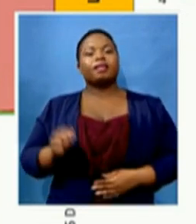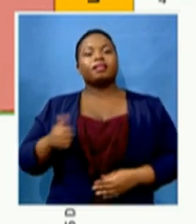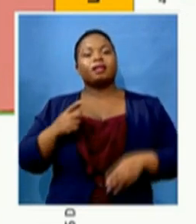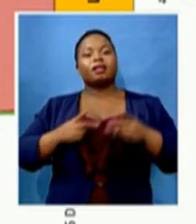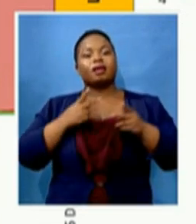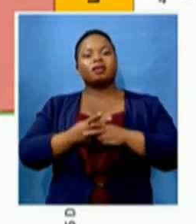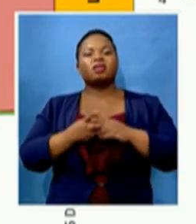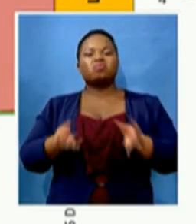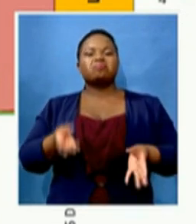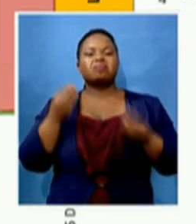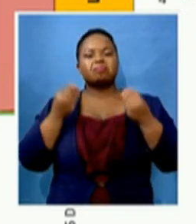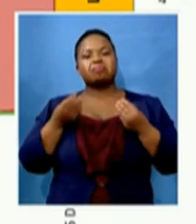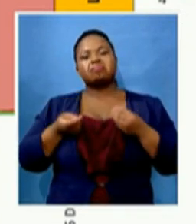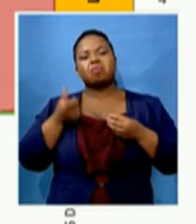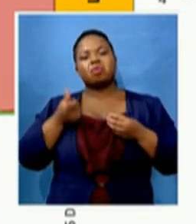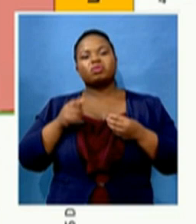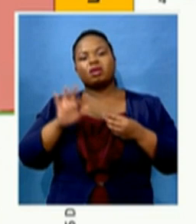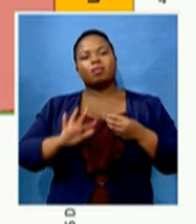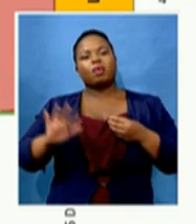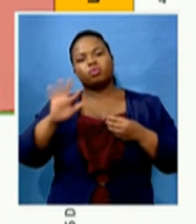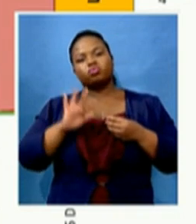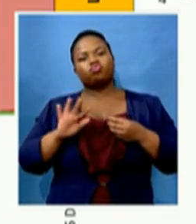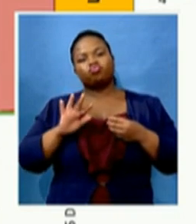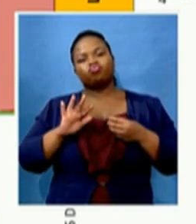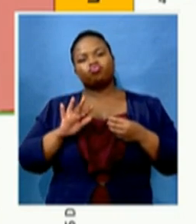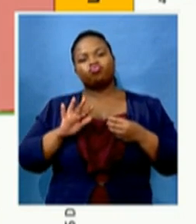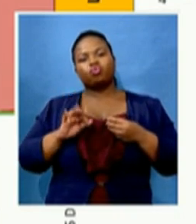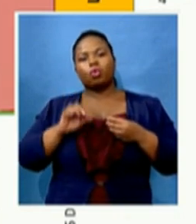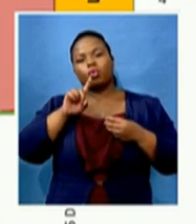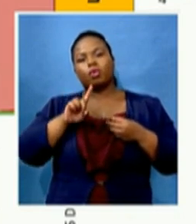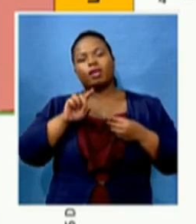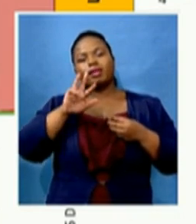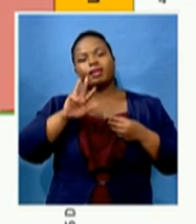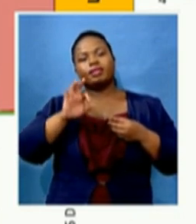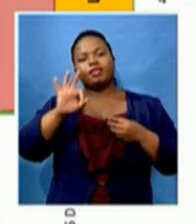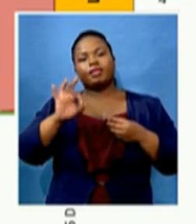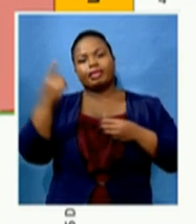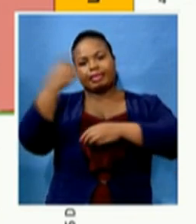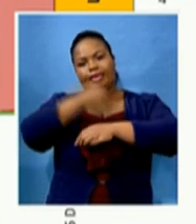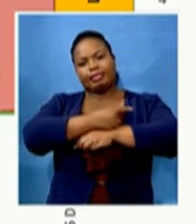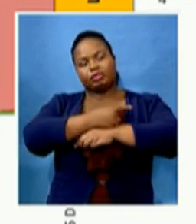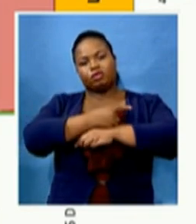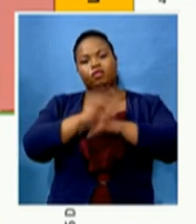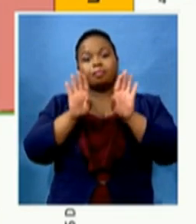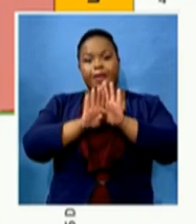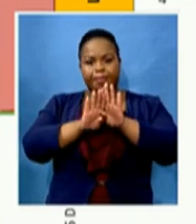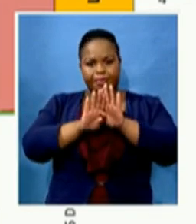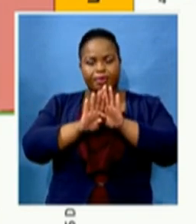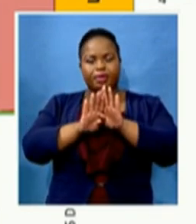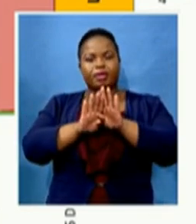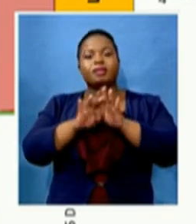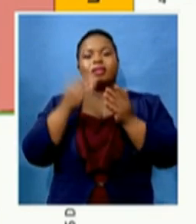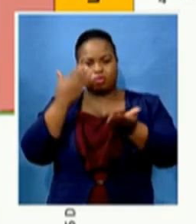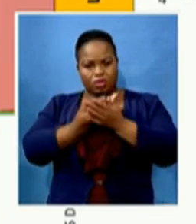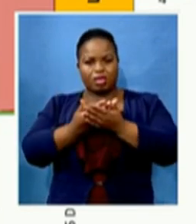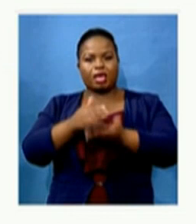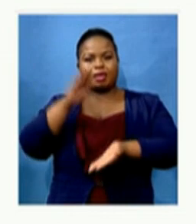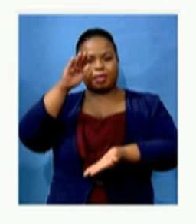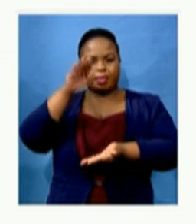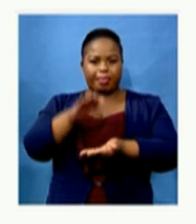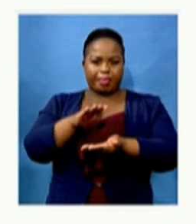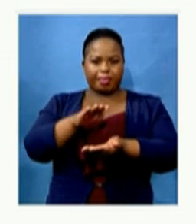about 193 days of lockdown if we were going to suppress the epidemic exclusively with a lockdown strategy.